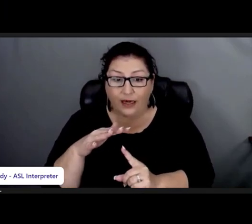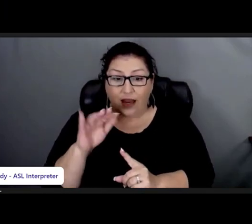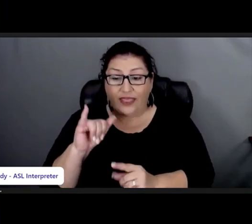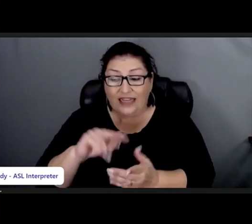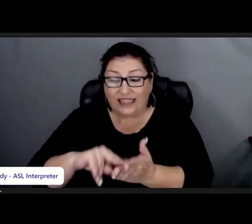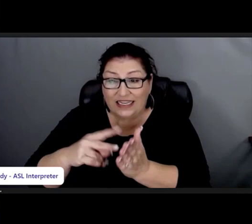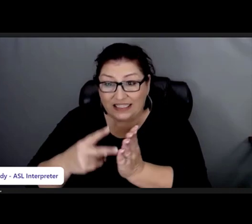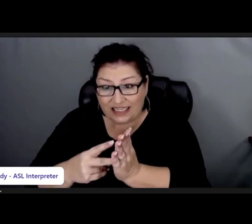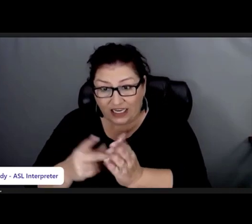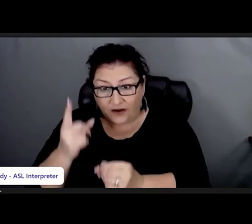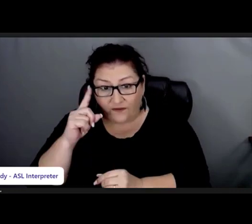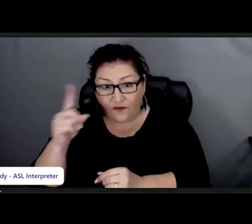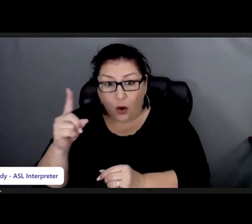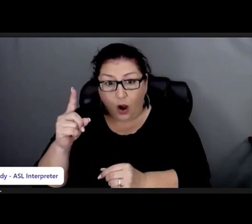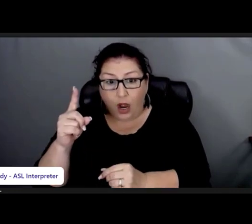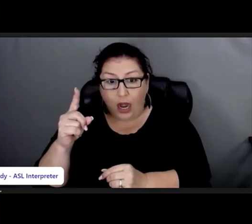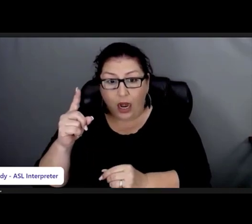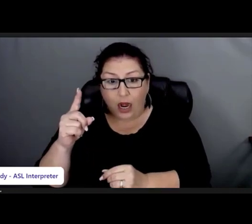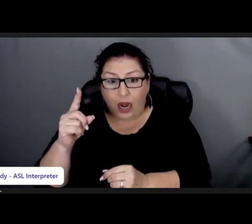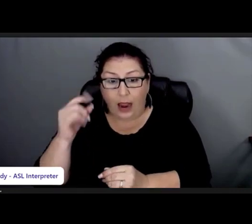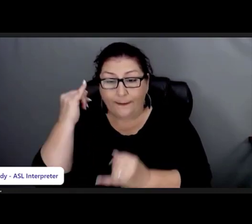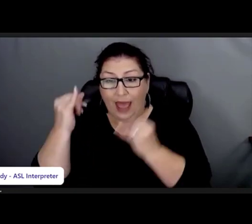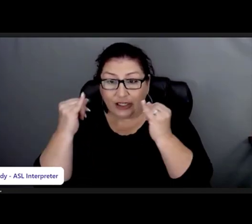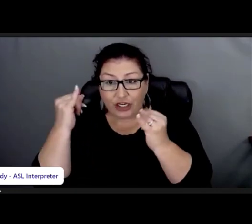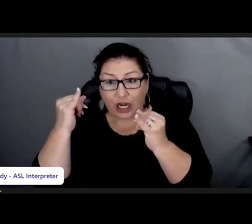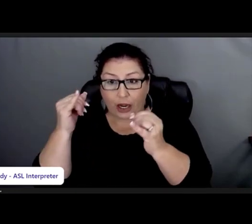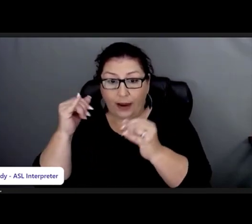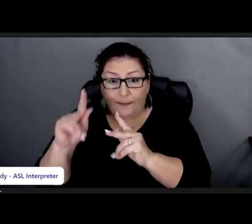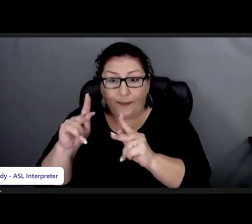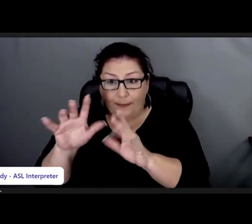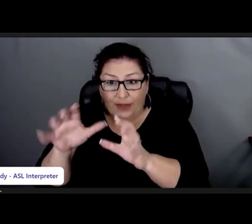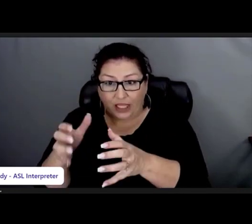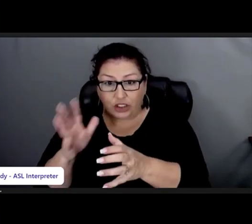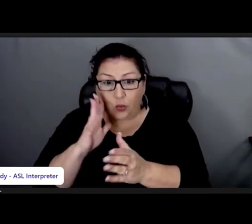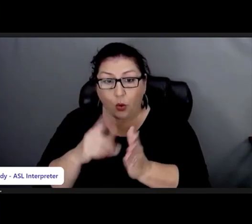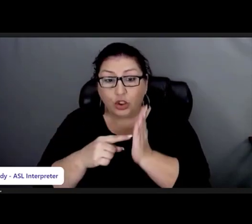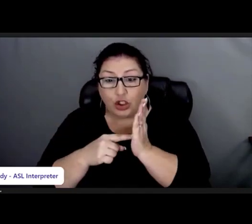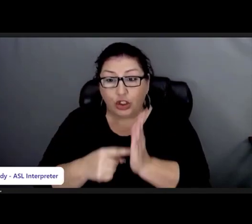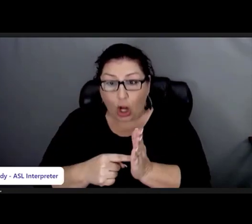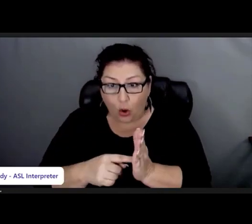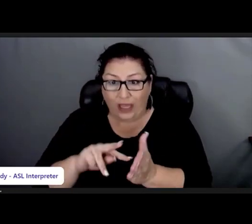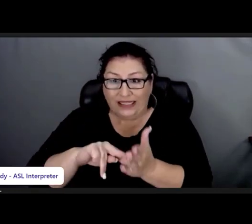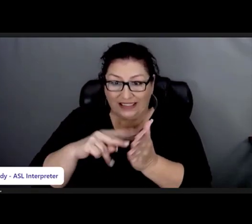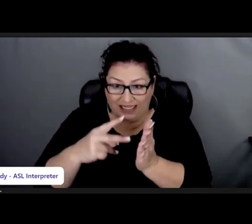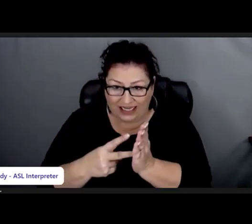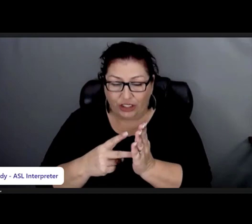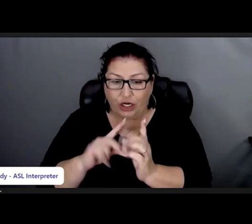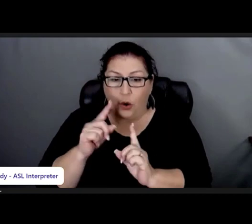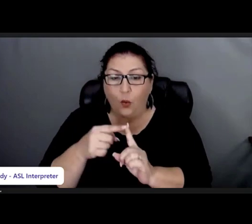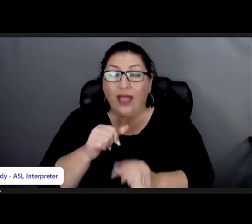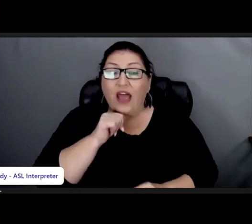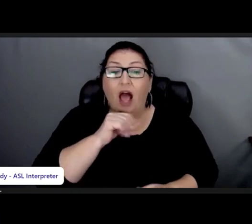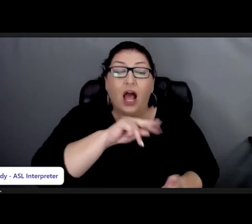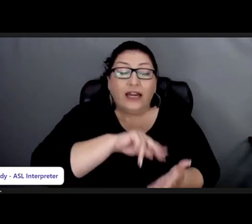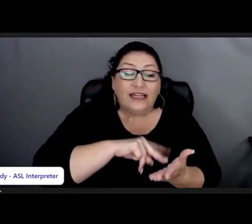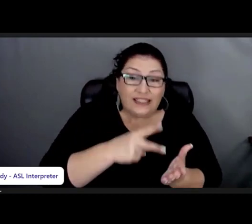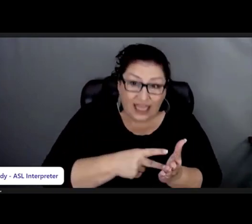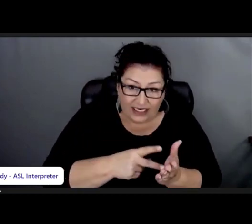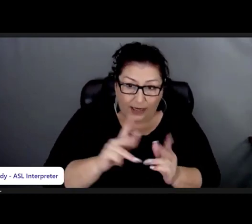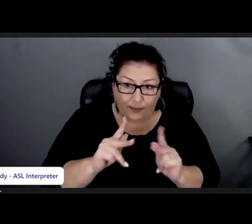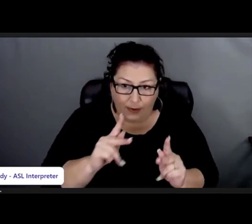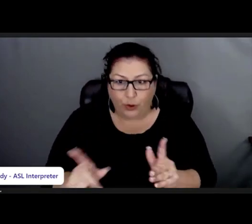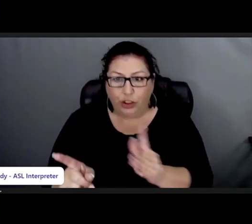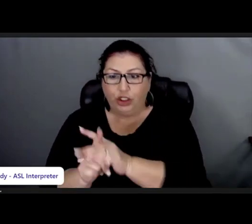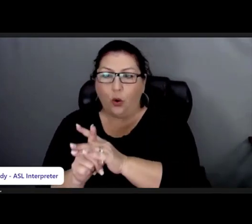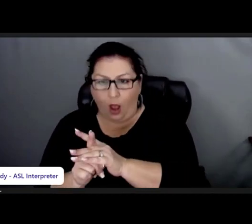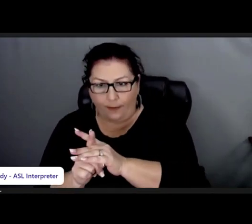for an imagined population will surely show its intentions when the unintended show up.